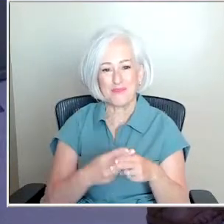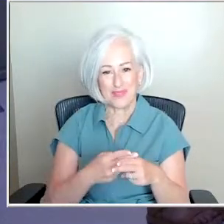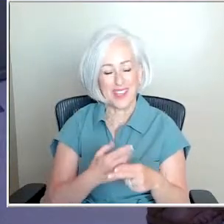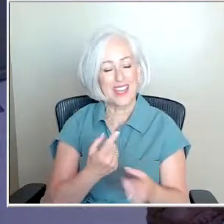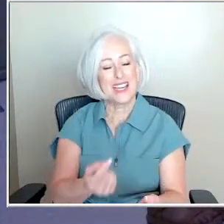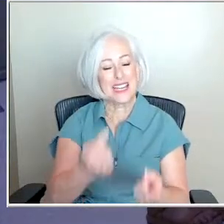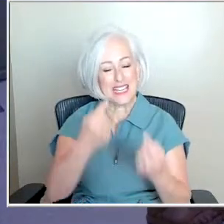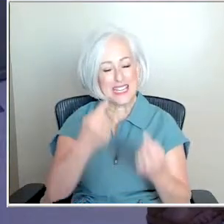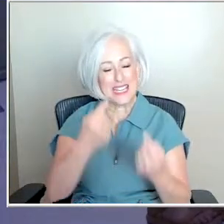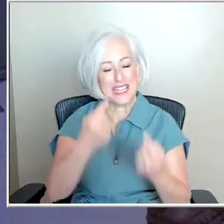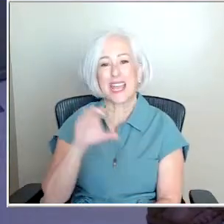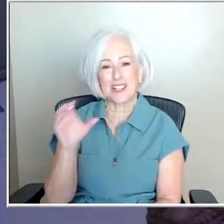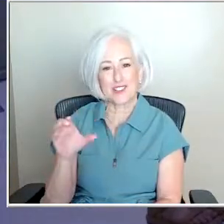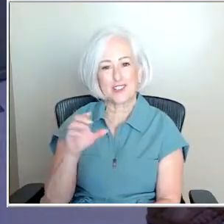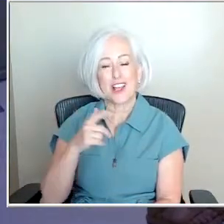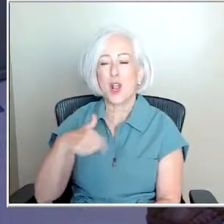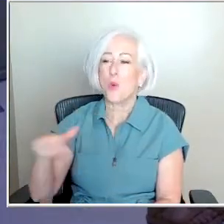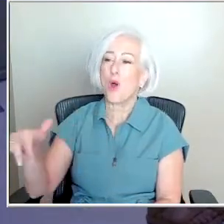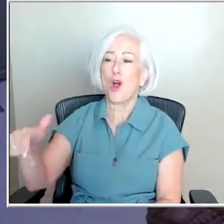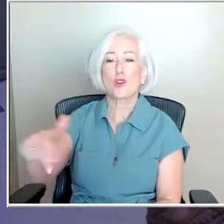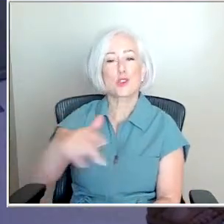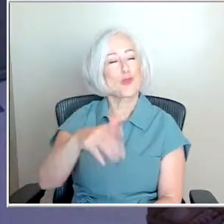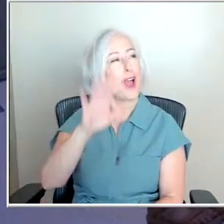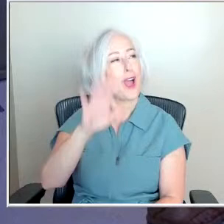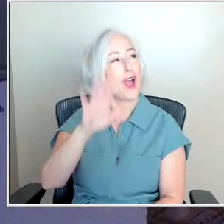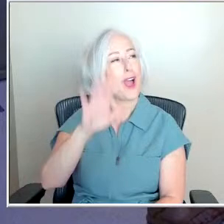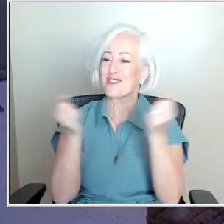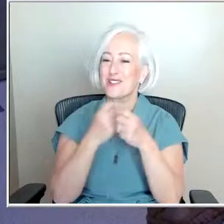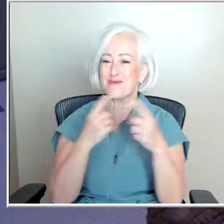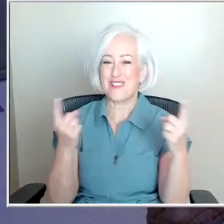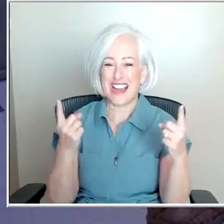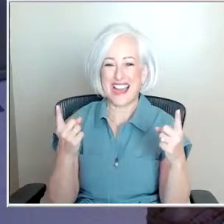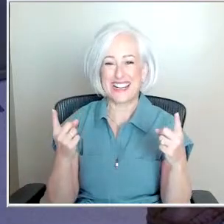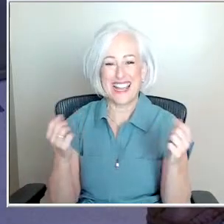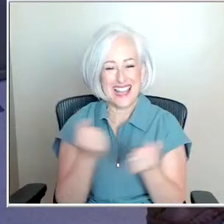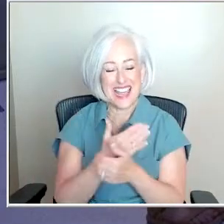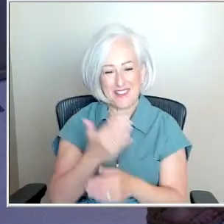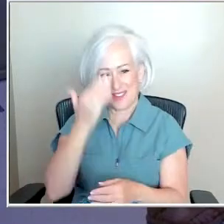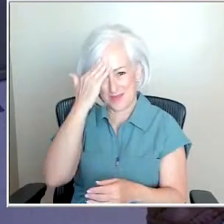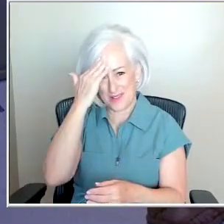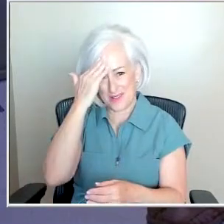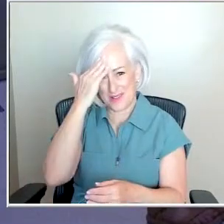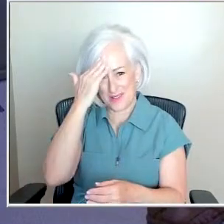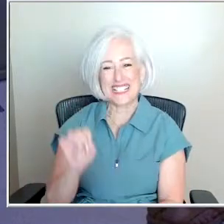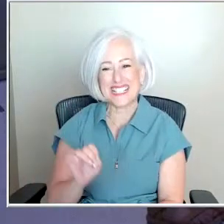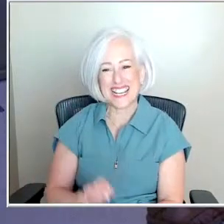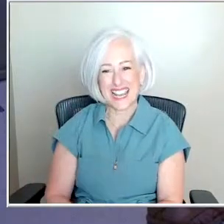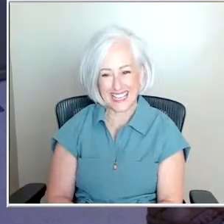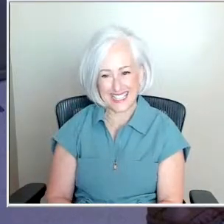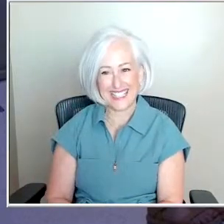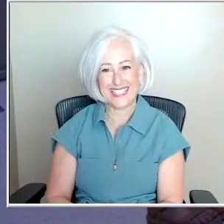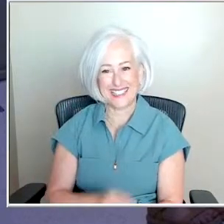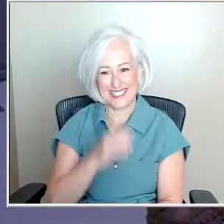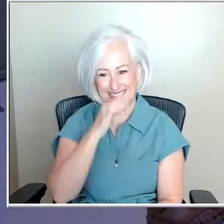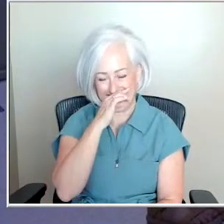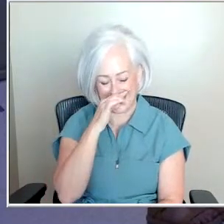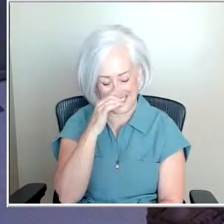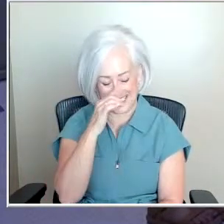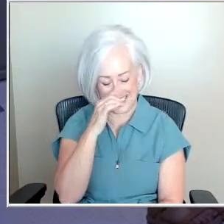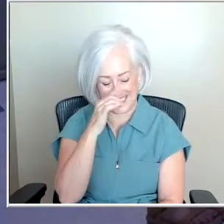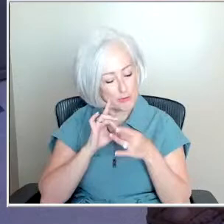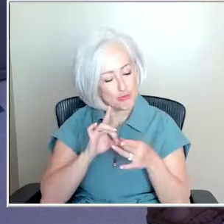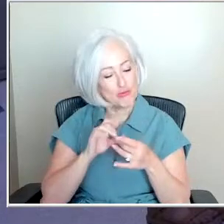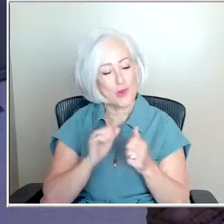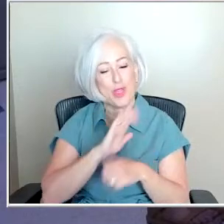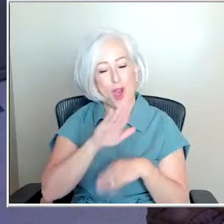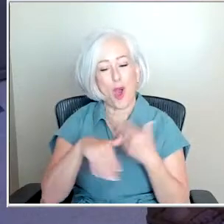makes his rounds, he says hi to everybody. Knows everybody. Everybody knows him. Yep. He's rounded like the rest of the doctors. We love that.